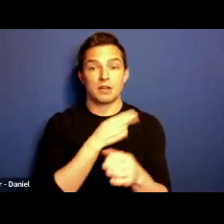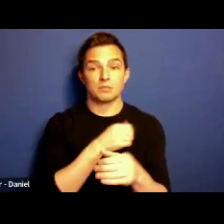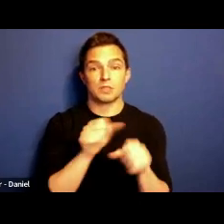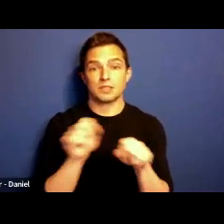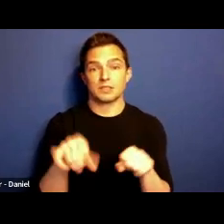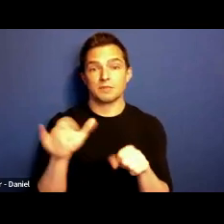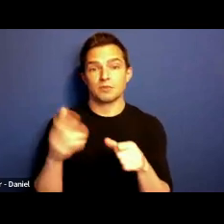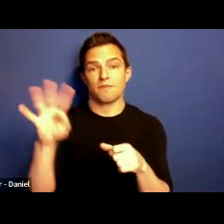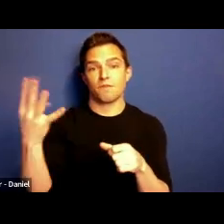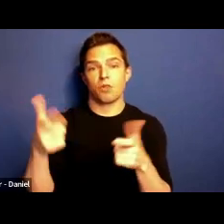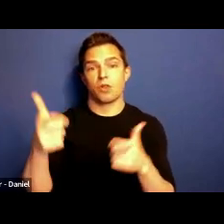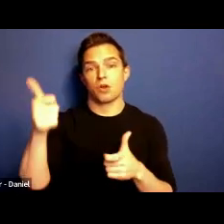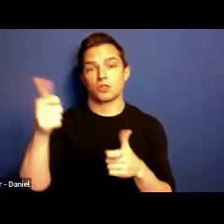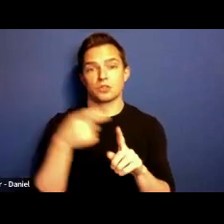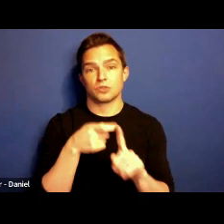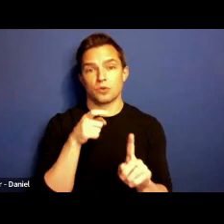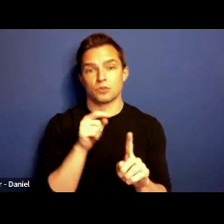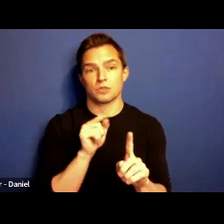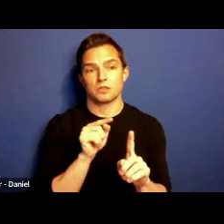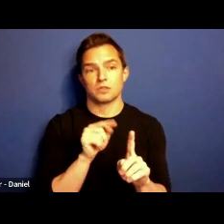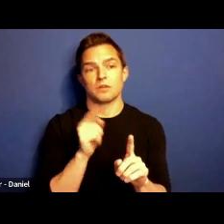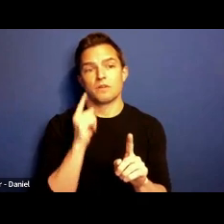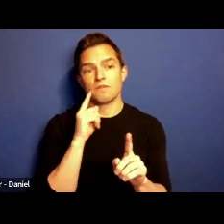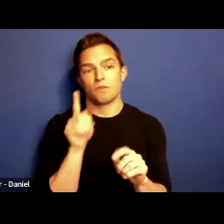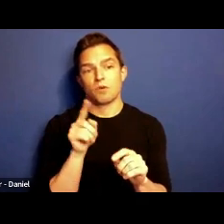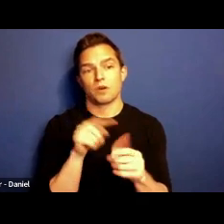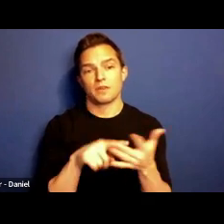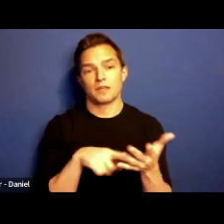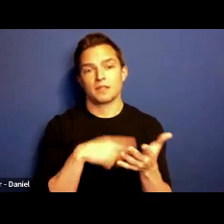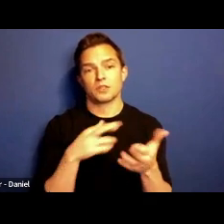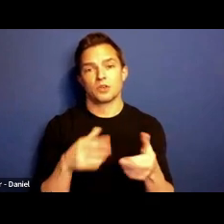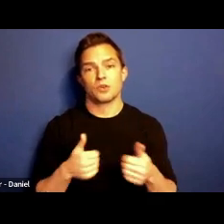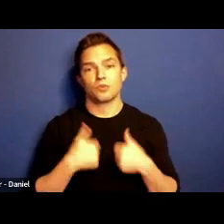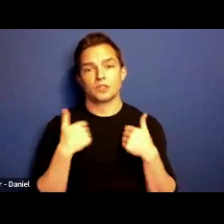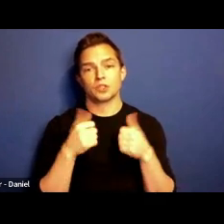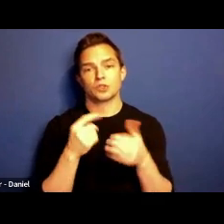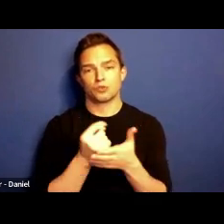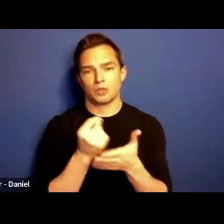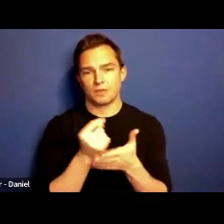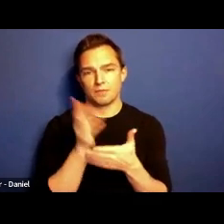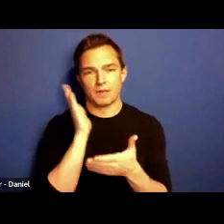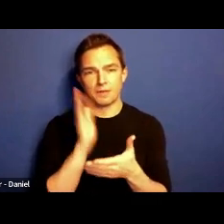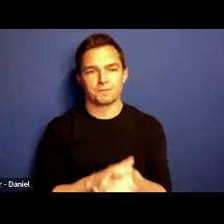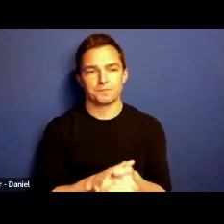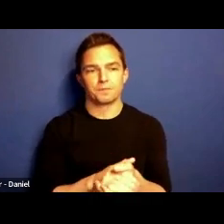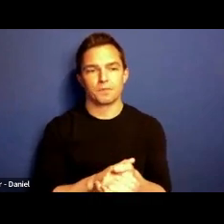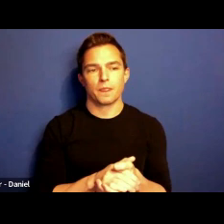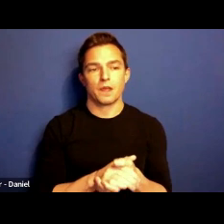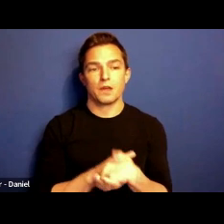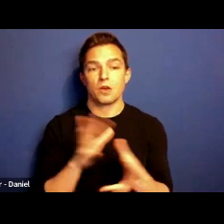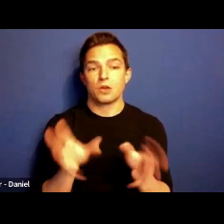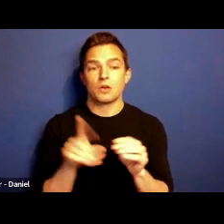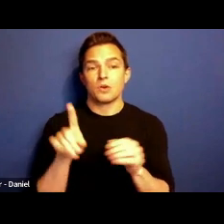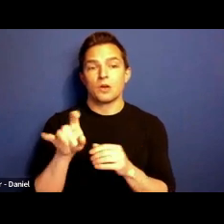largest source for these residential treatment beds. So all told, though, there were